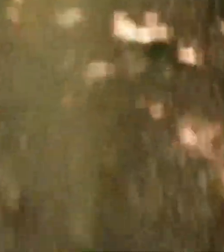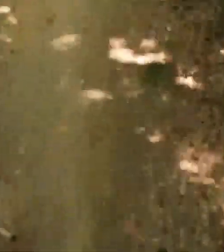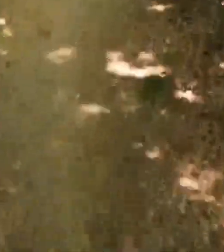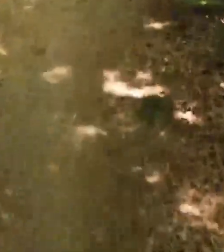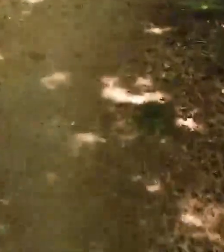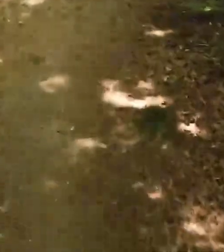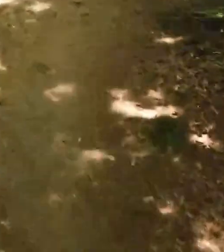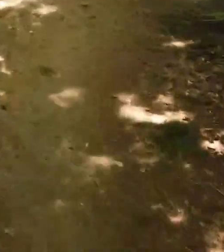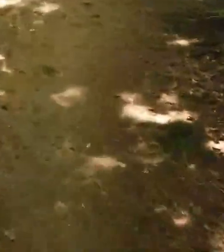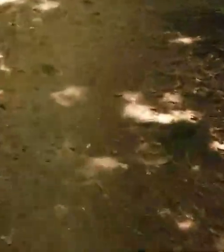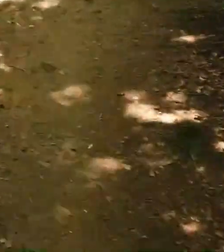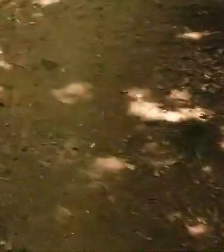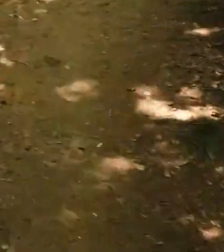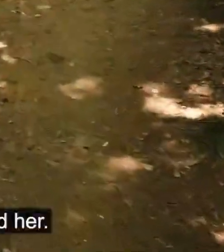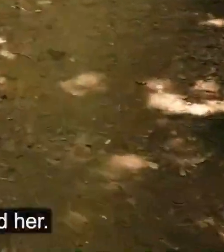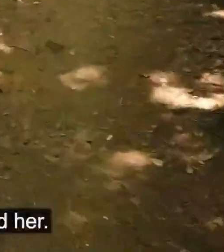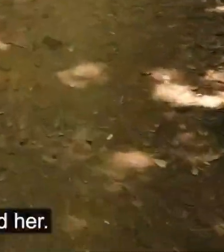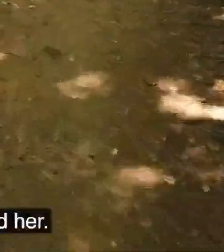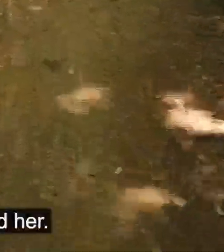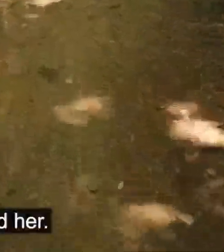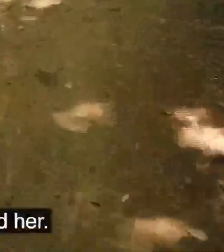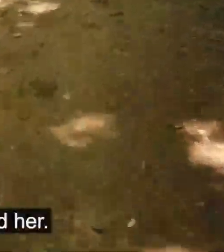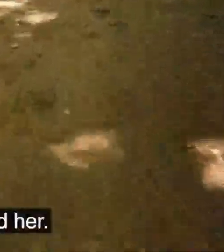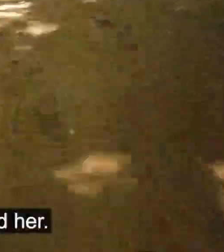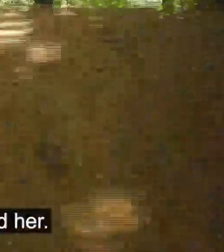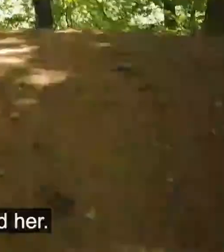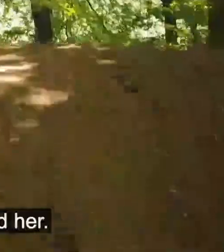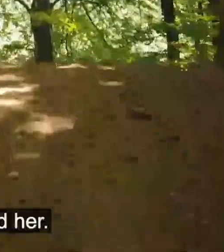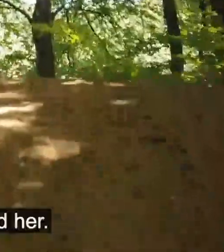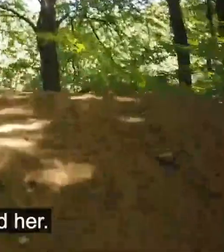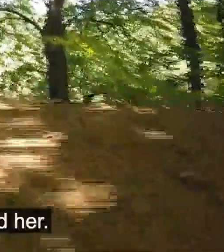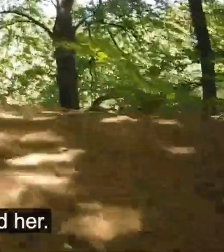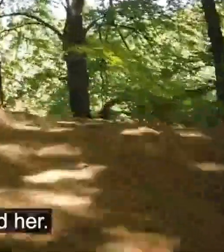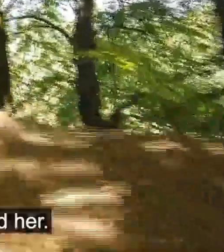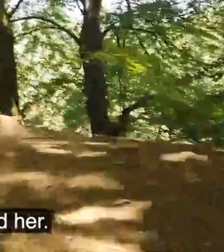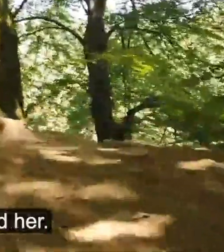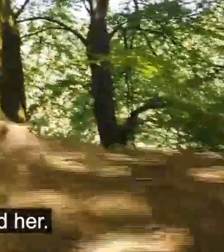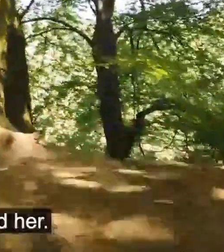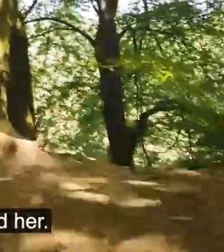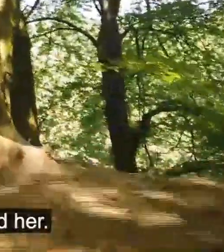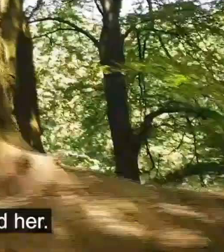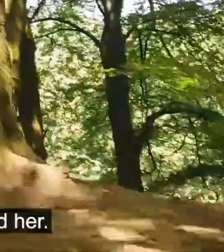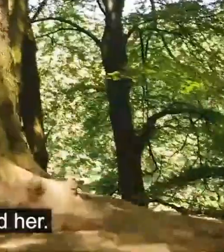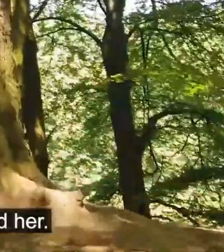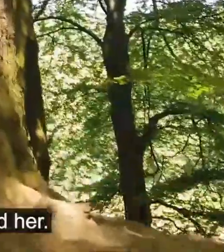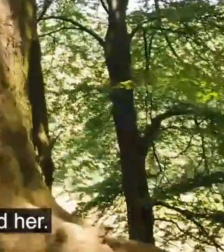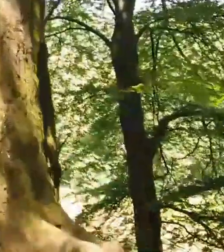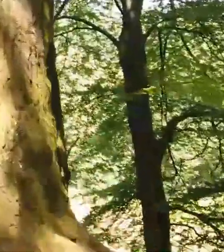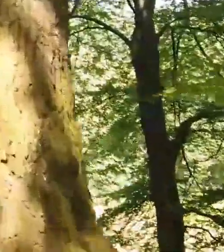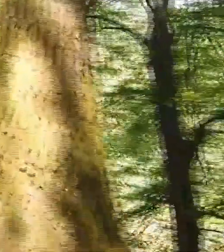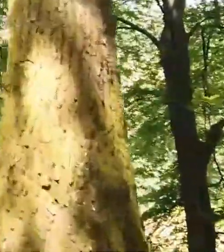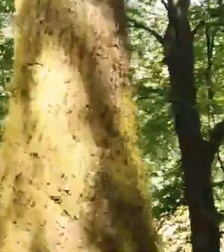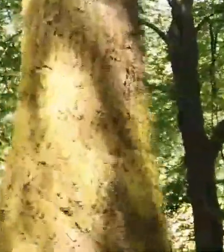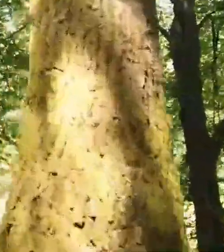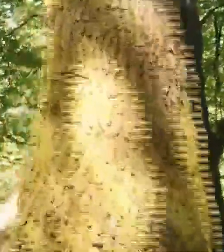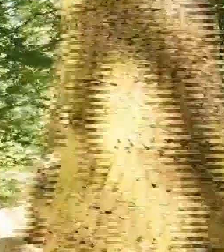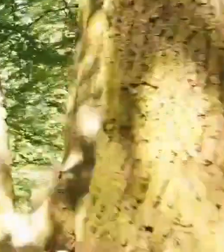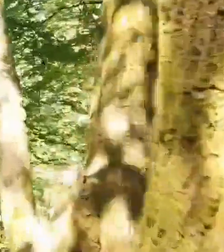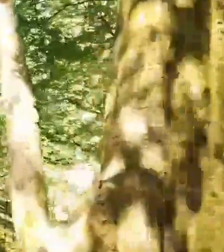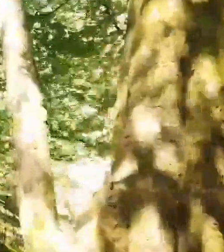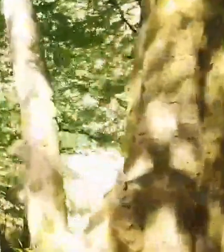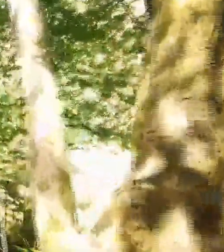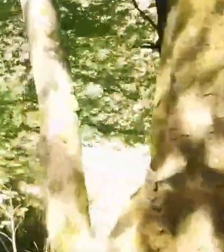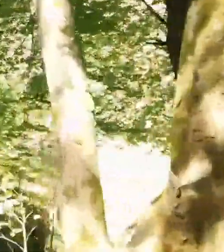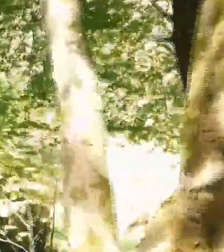a good 40 minutes. And then Sina shot down and we found her. She was just walking